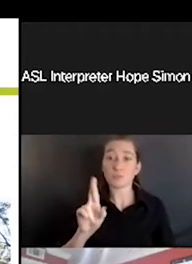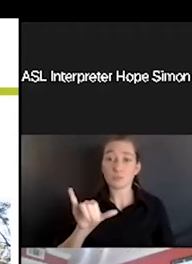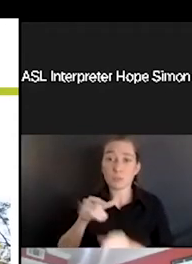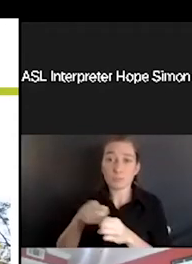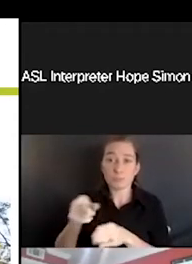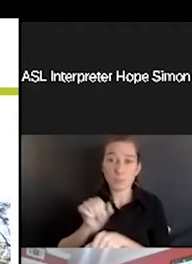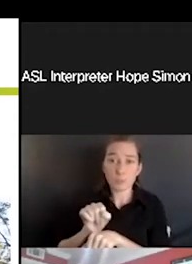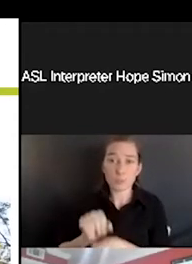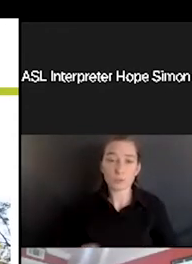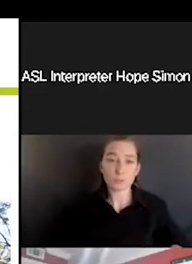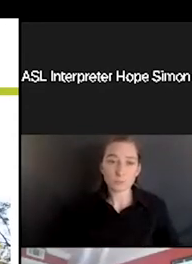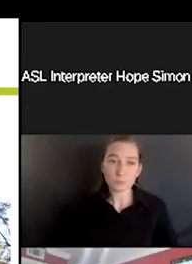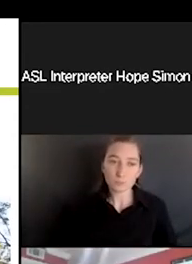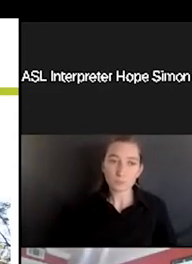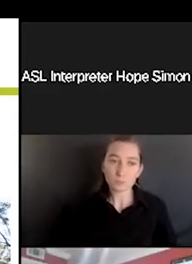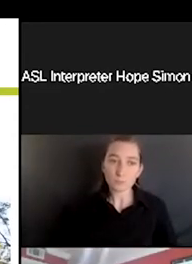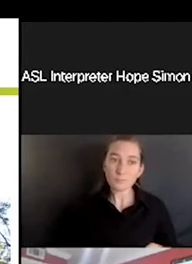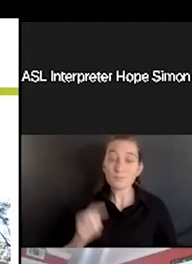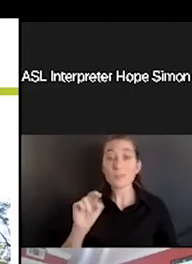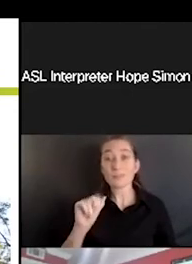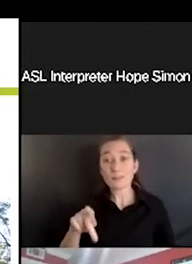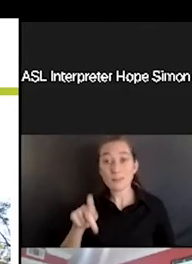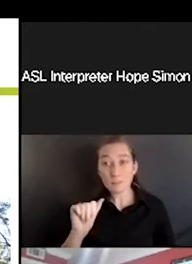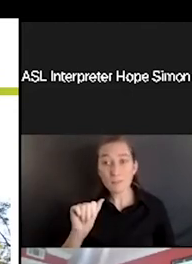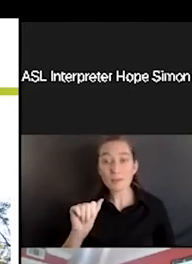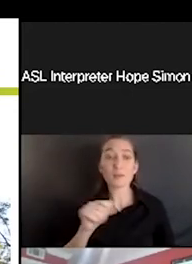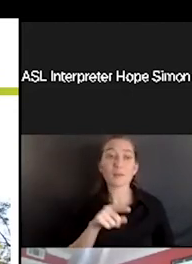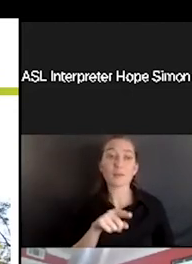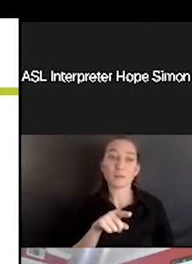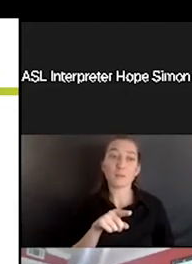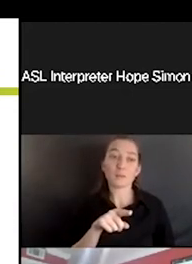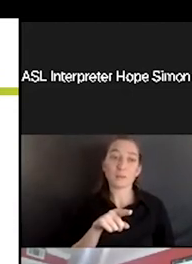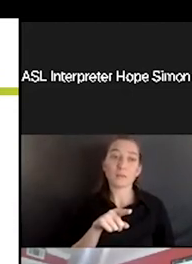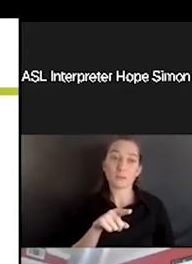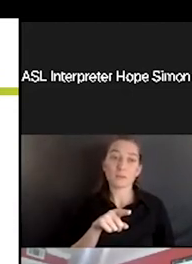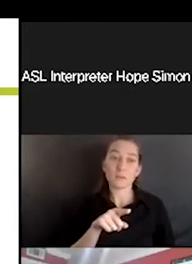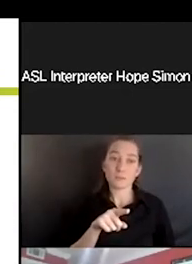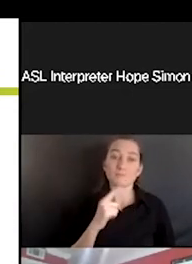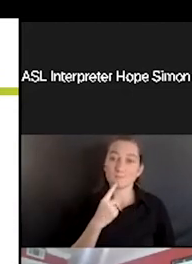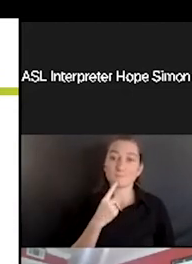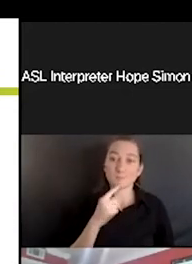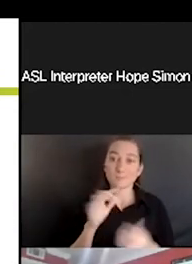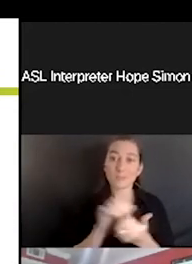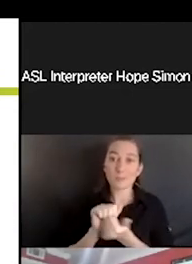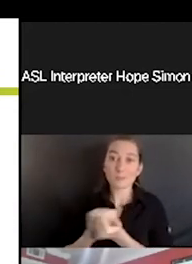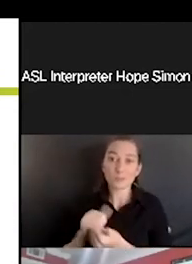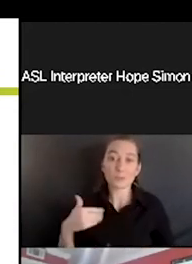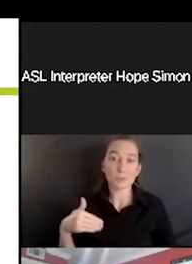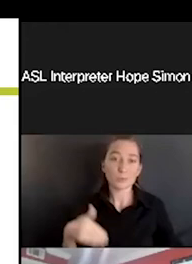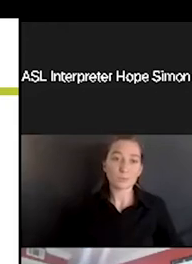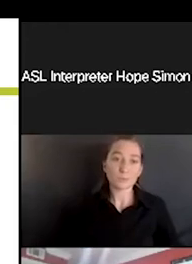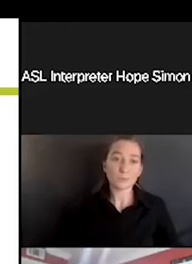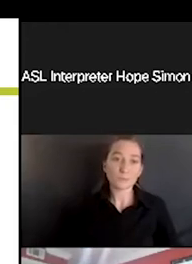Napa earthquake, we still saw significant damage on some of our URM buildings. And then we continue to see